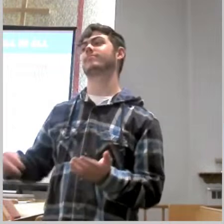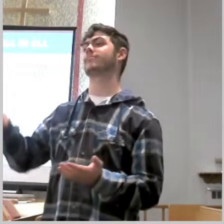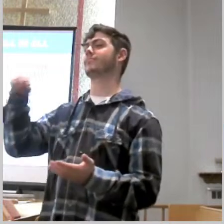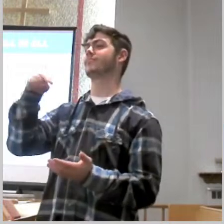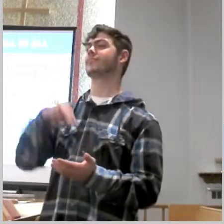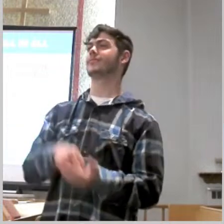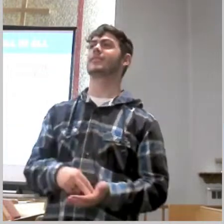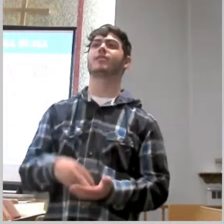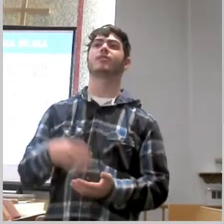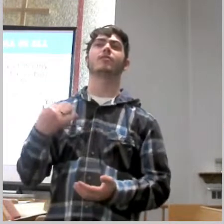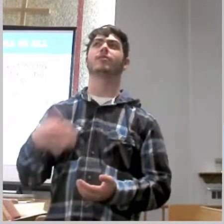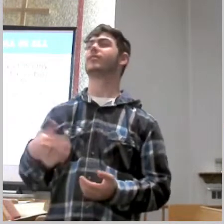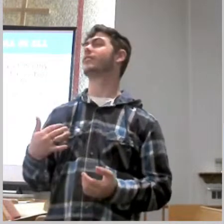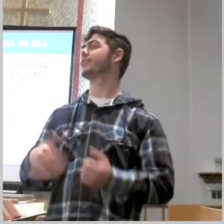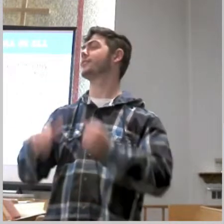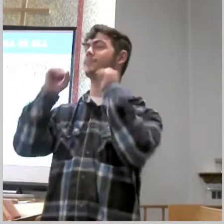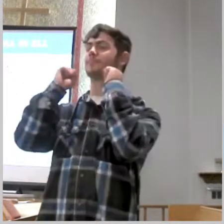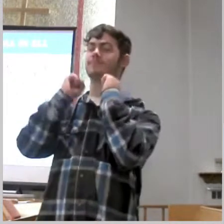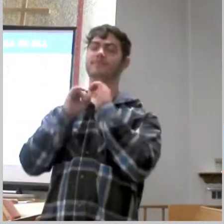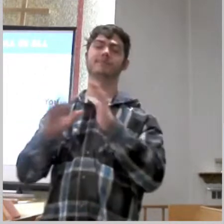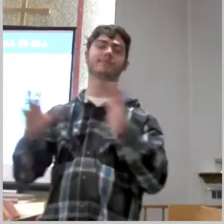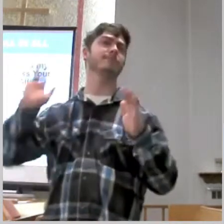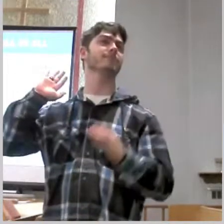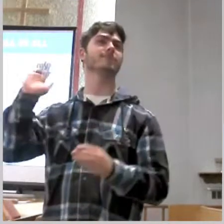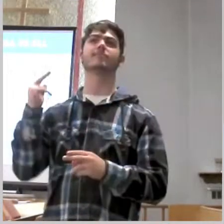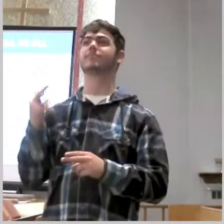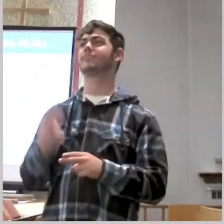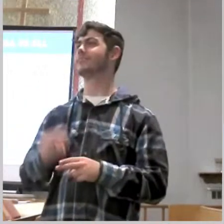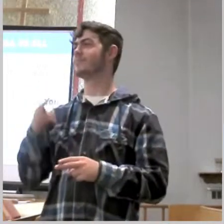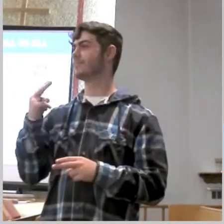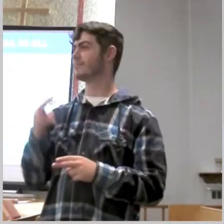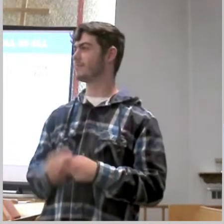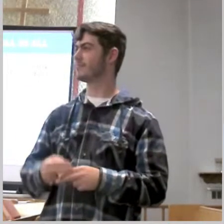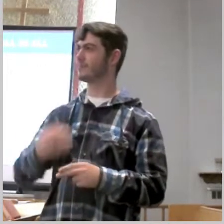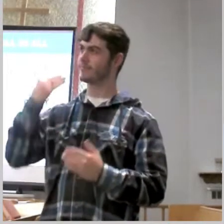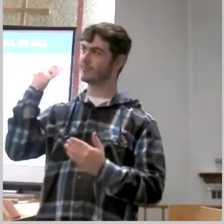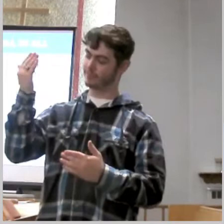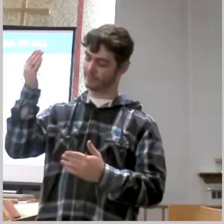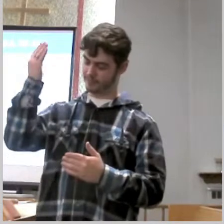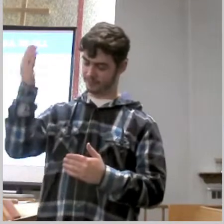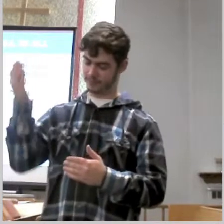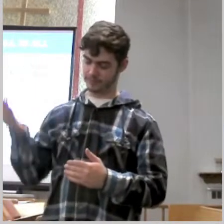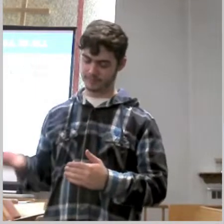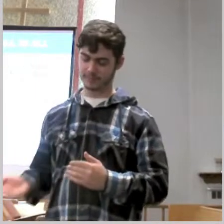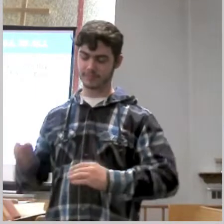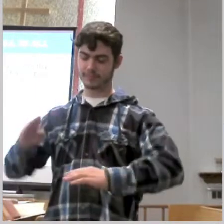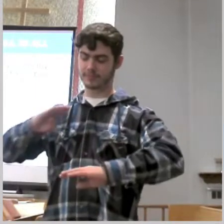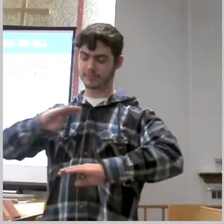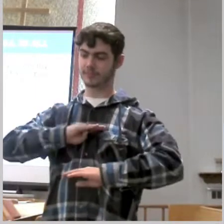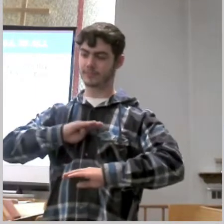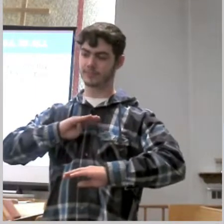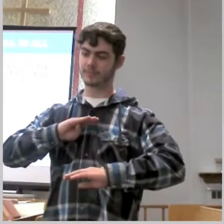again, I bless your name. You are my all in